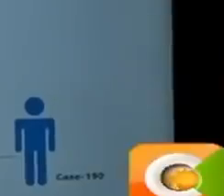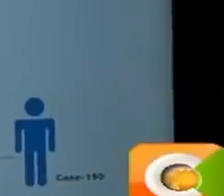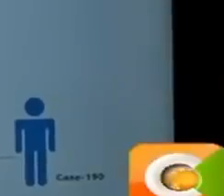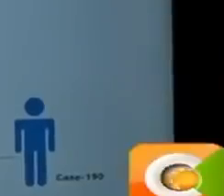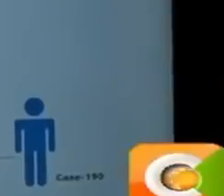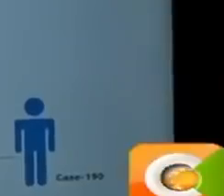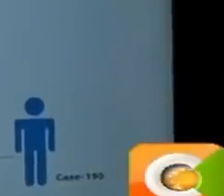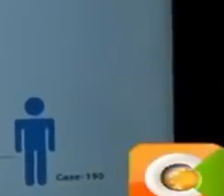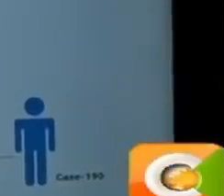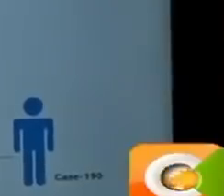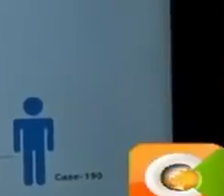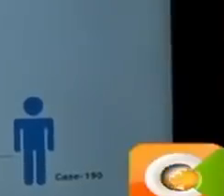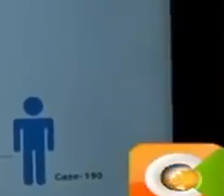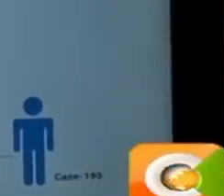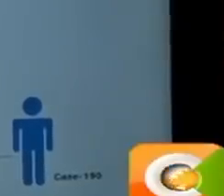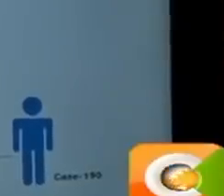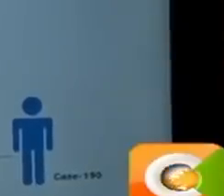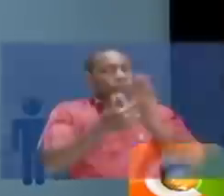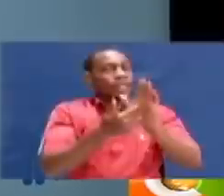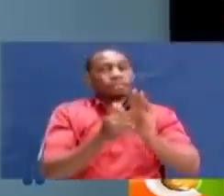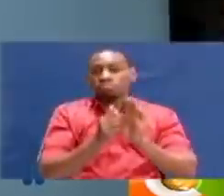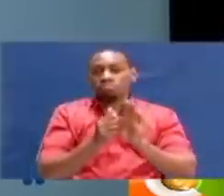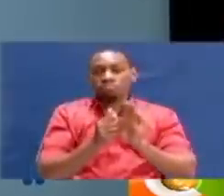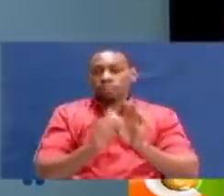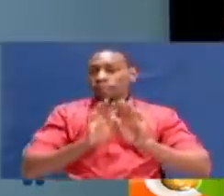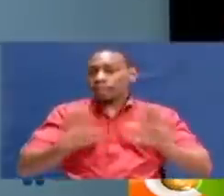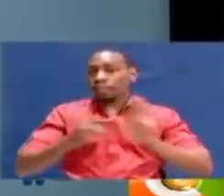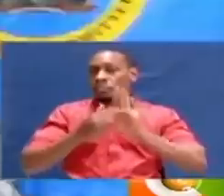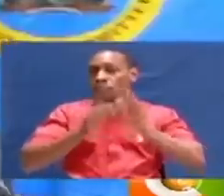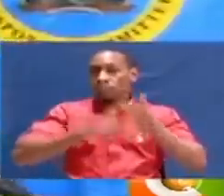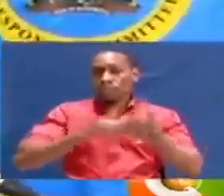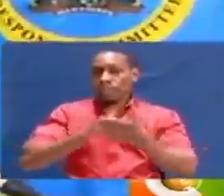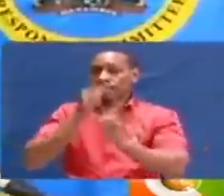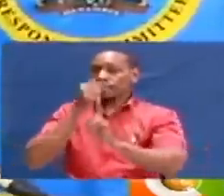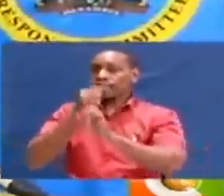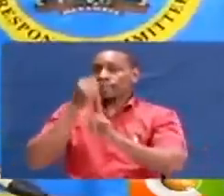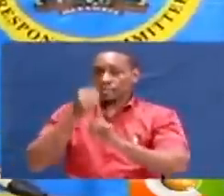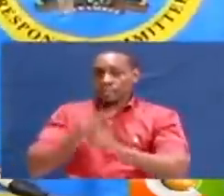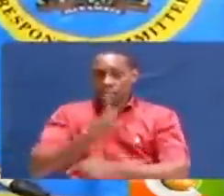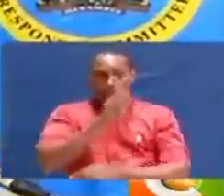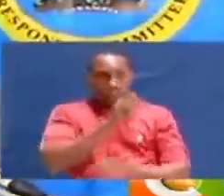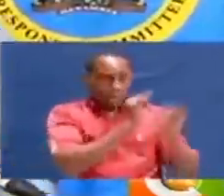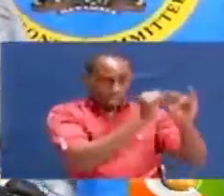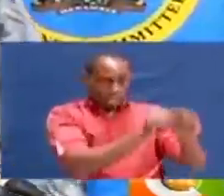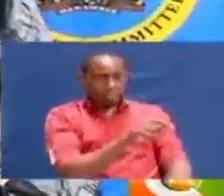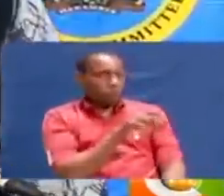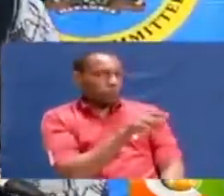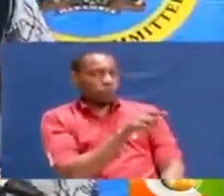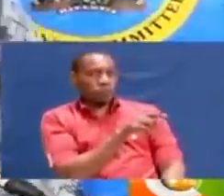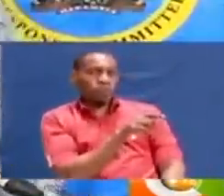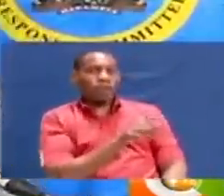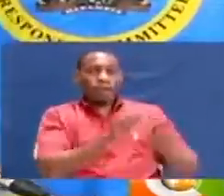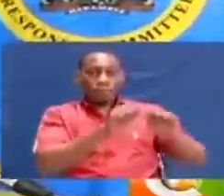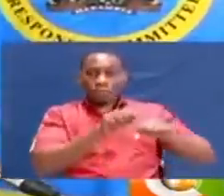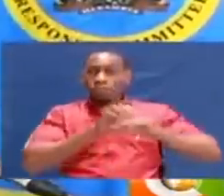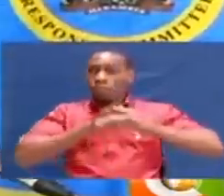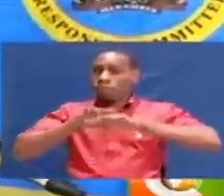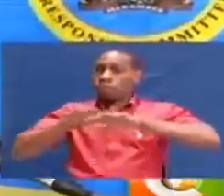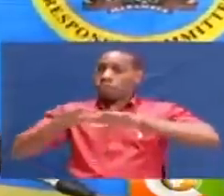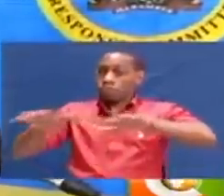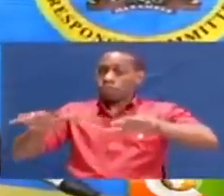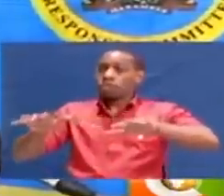other. This is just an illustration to show you the impact one individual can have in terms of